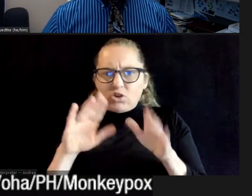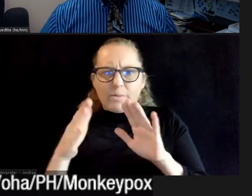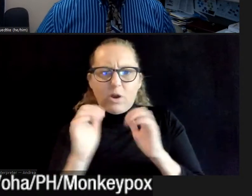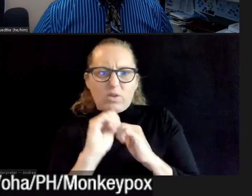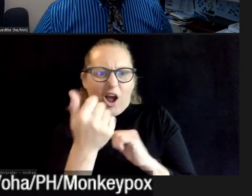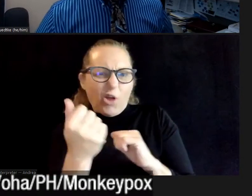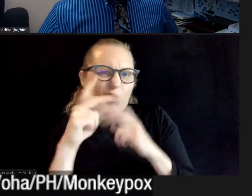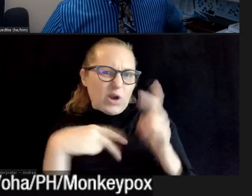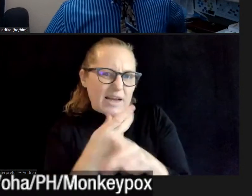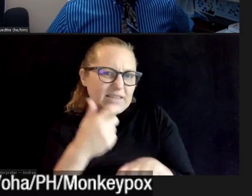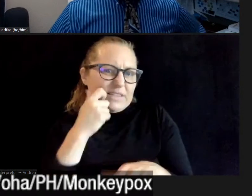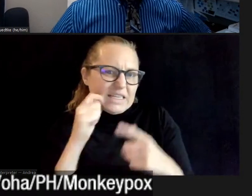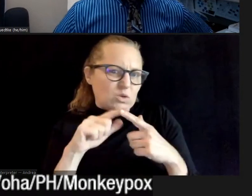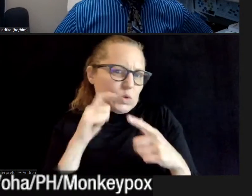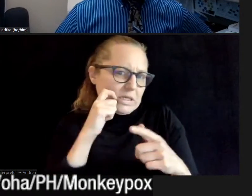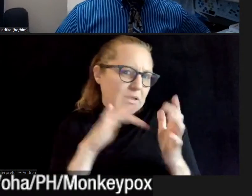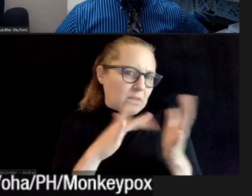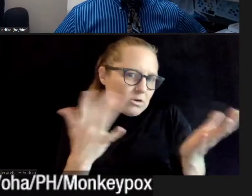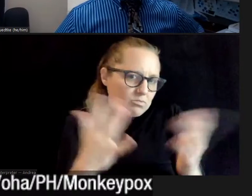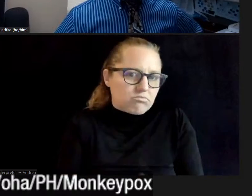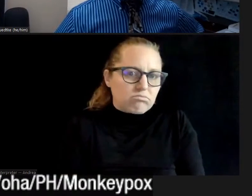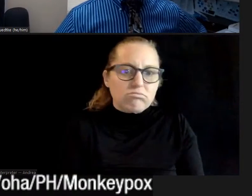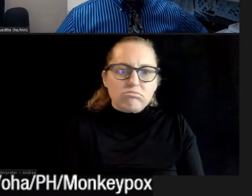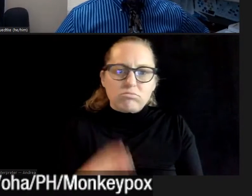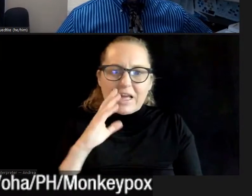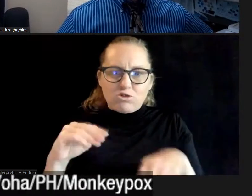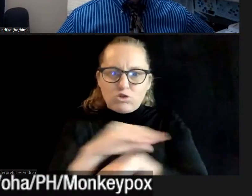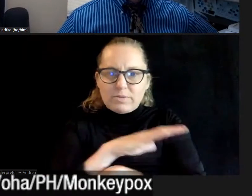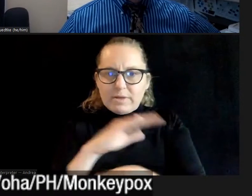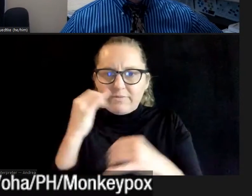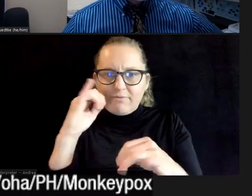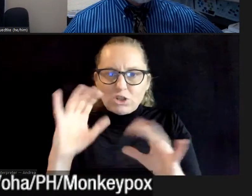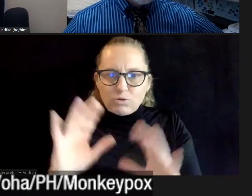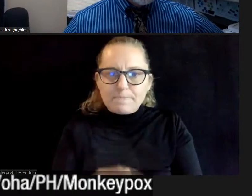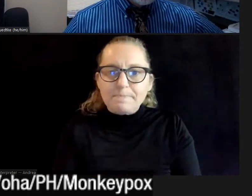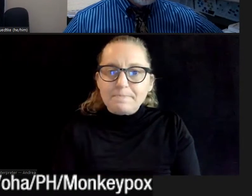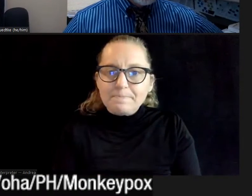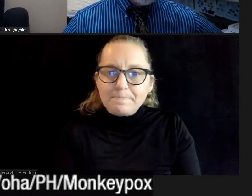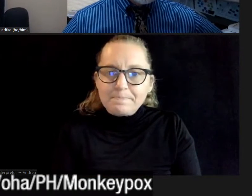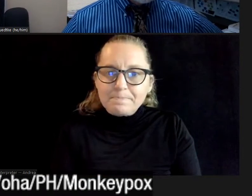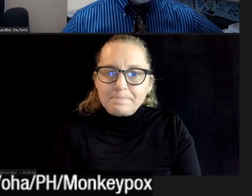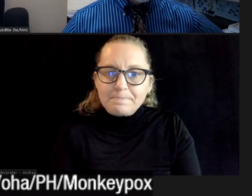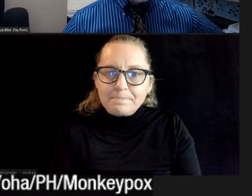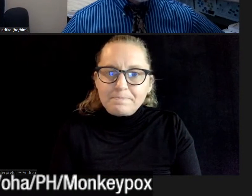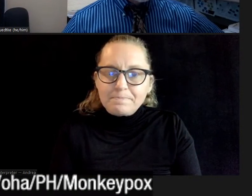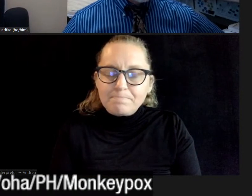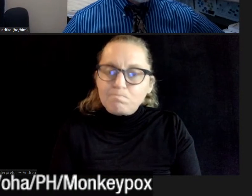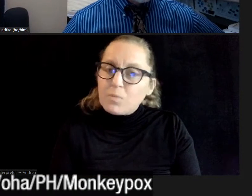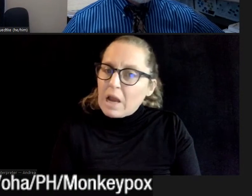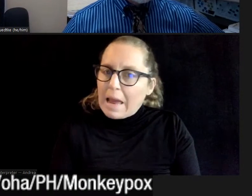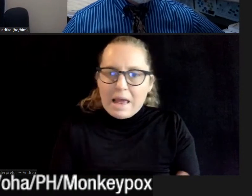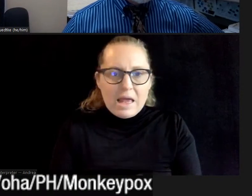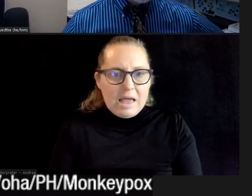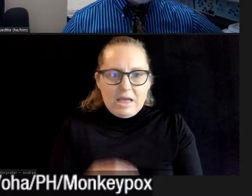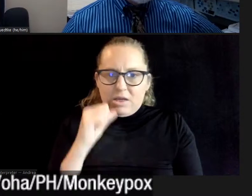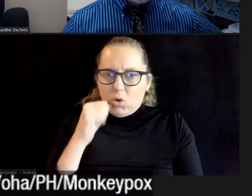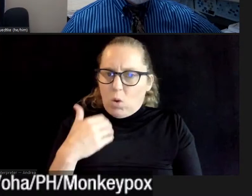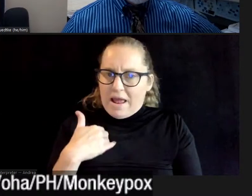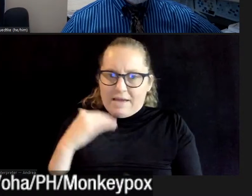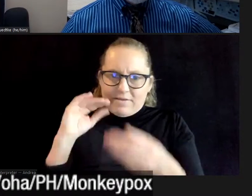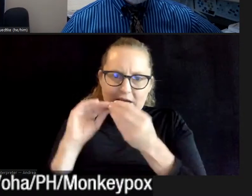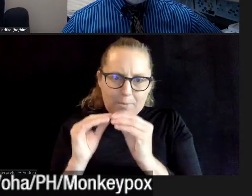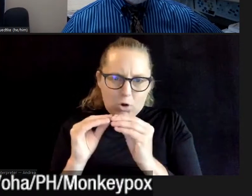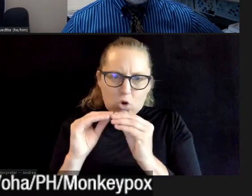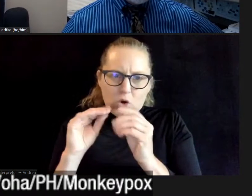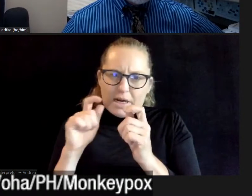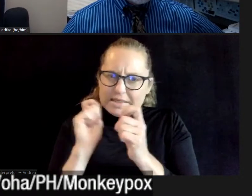skin-to-skin contact that transmitted the infection? Thank you, Anita. I don't have the definitive number, but I would